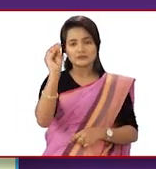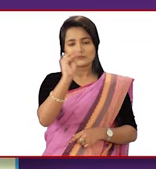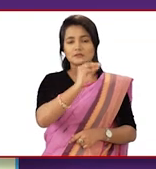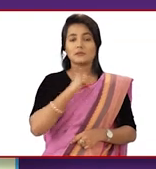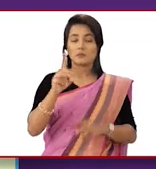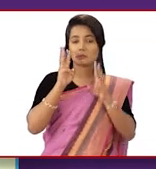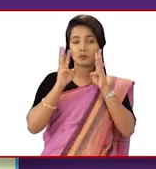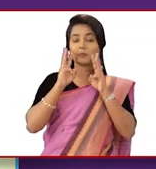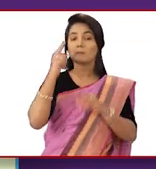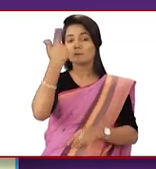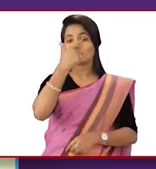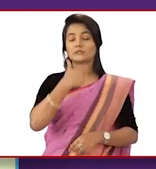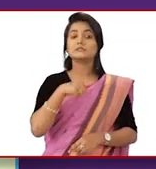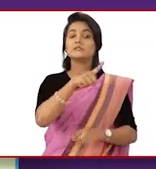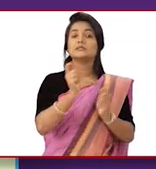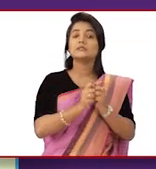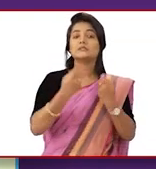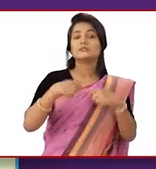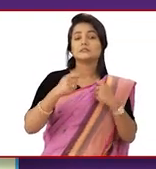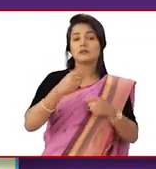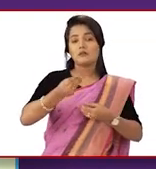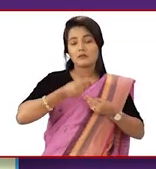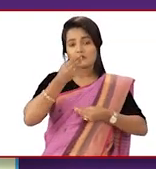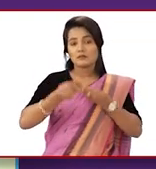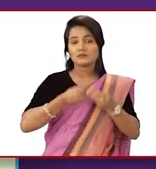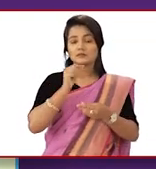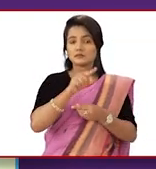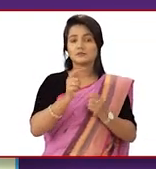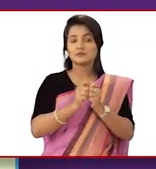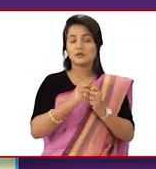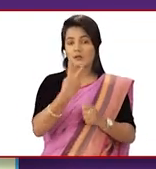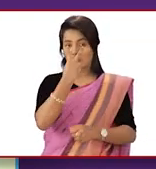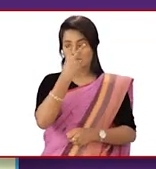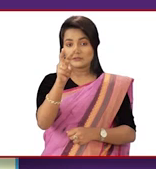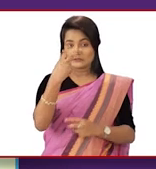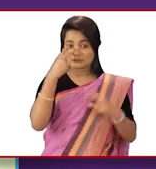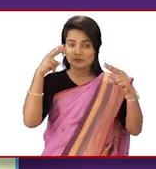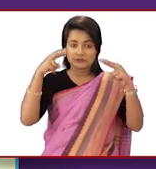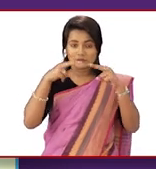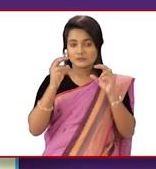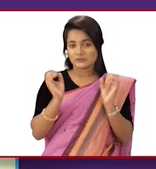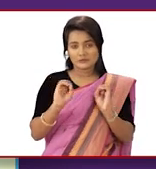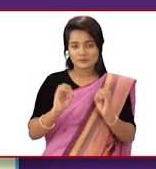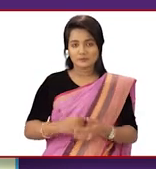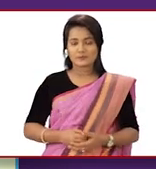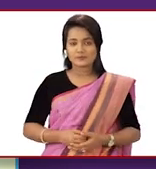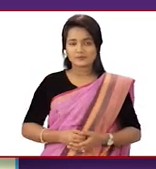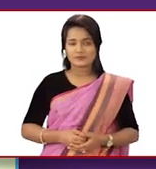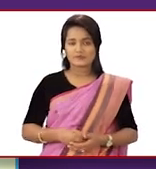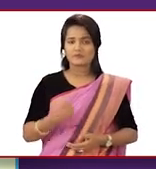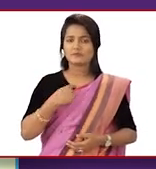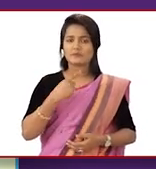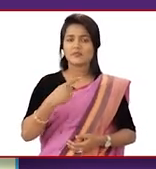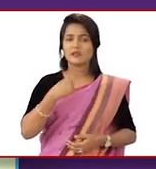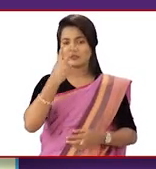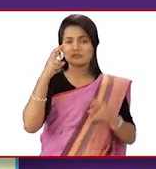person, he was trying to give me feedback, and then he didn't do eye contact with me. Like it's been a, like I'm the